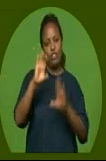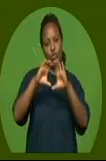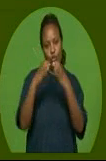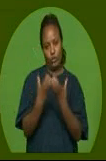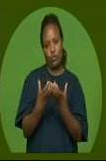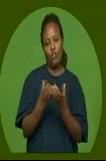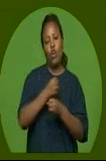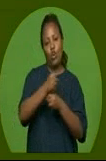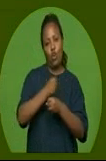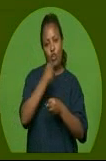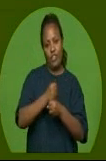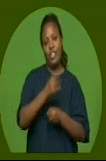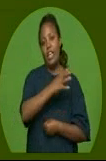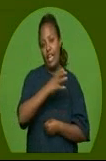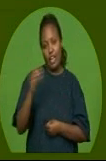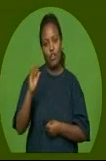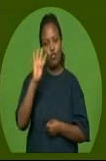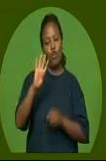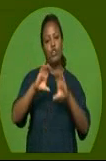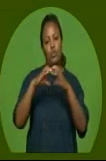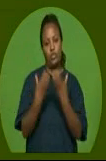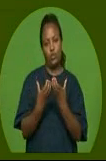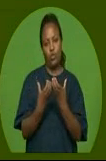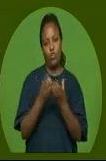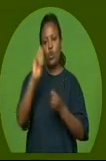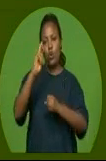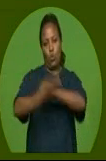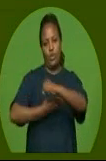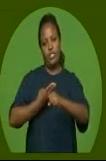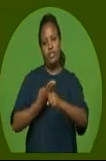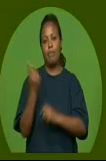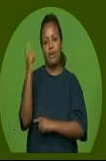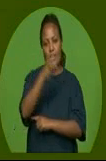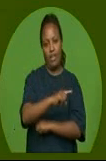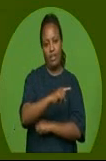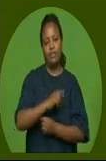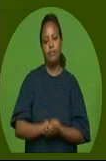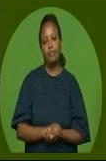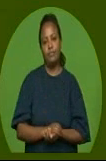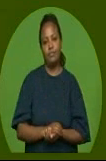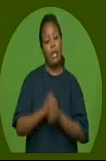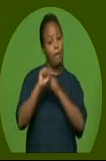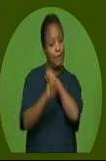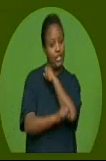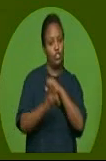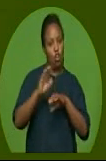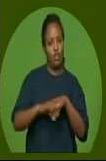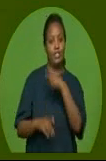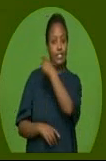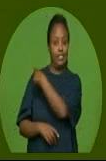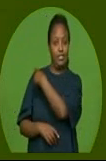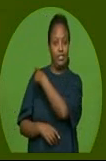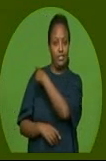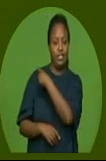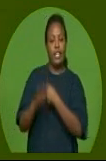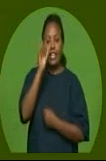produces 8 units of coffee and 4 units of wheat per day. Based